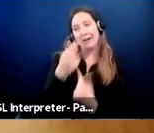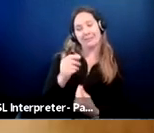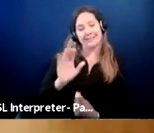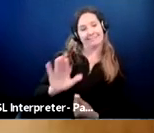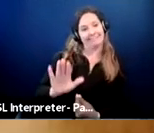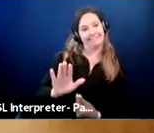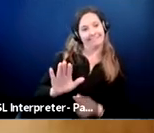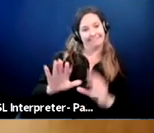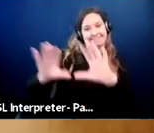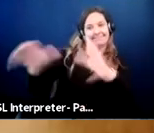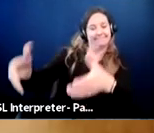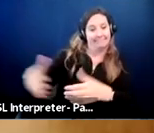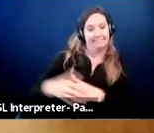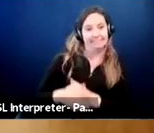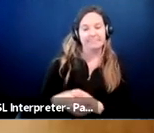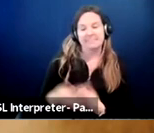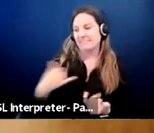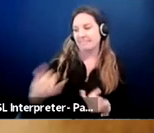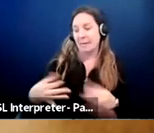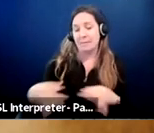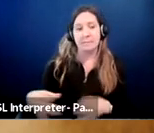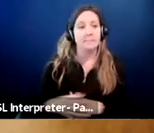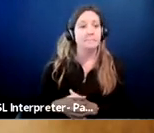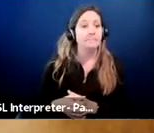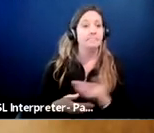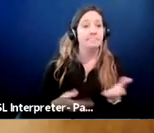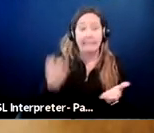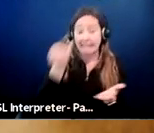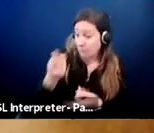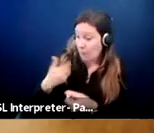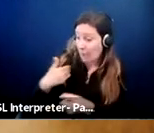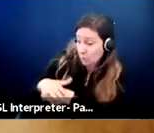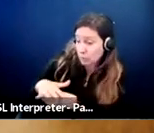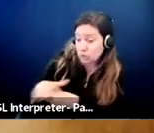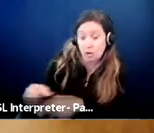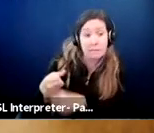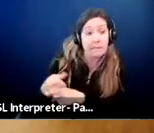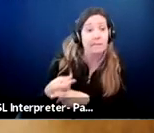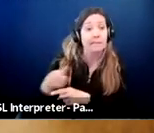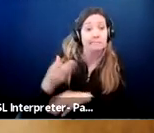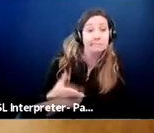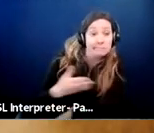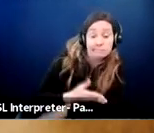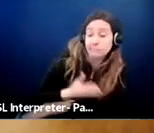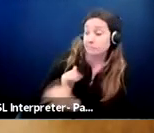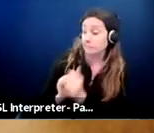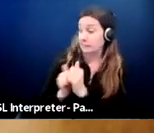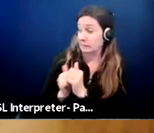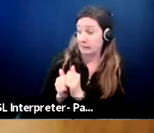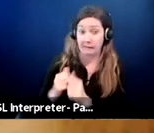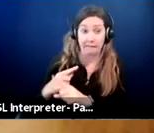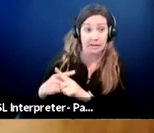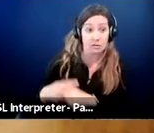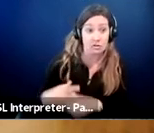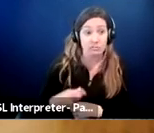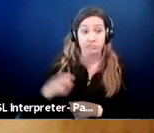highly. So if you're doing these following things, if you're having a regional impact, improving your competitive advantage, you're hiring, you're training,